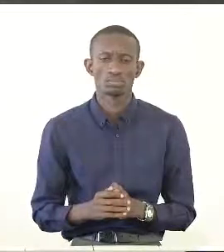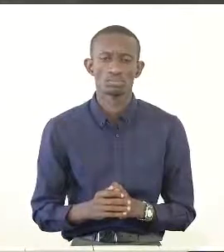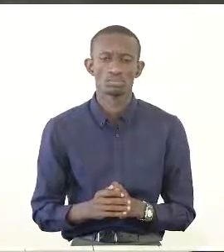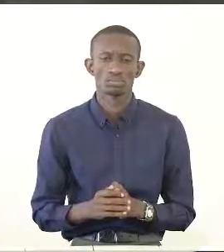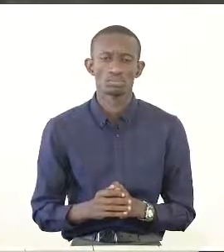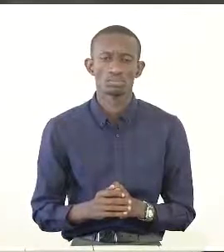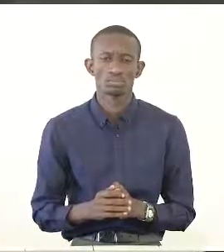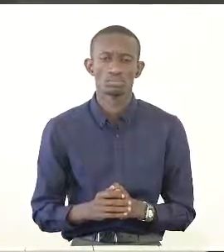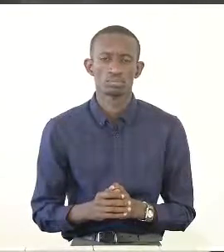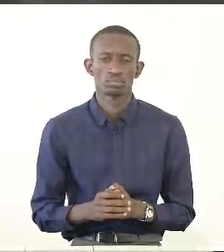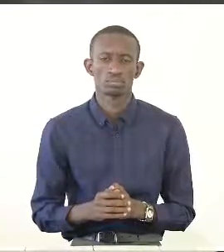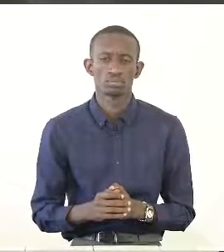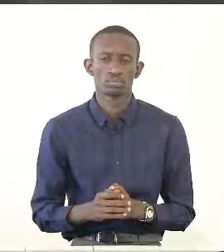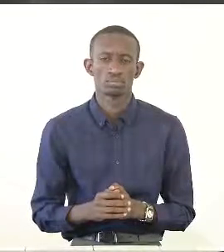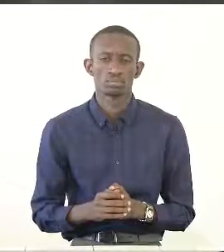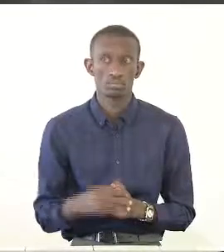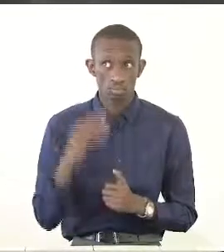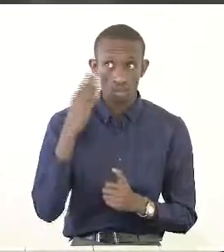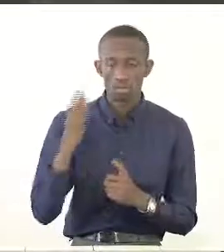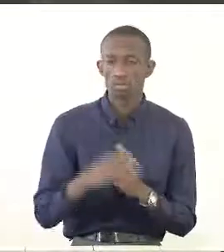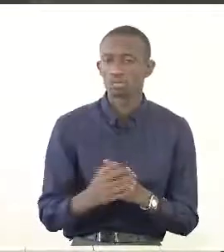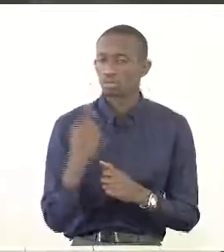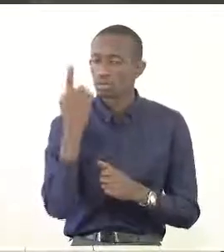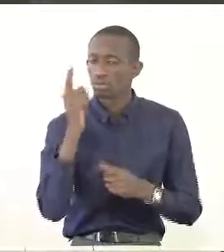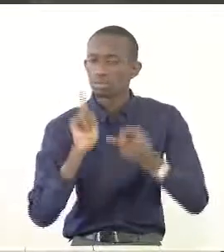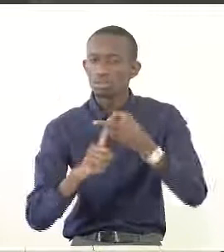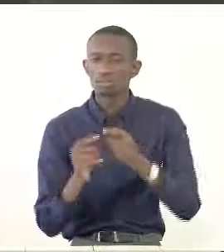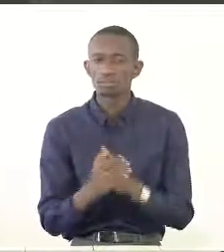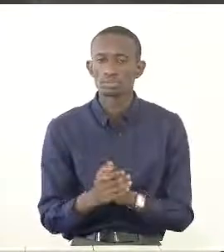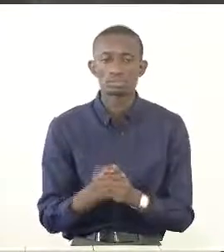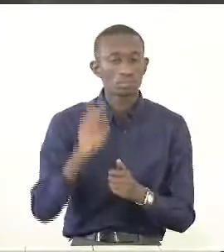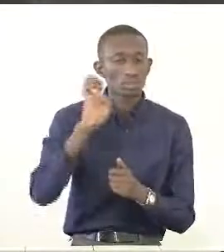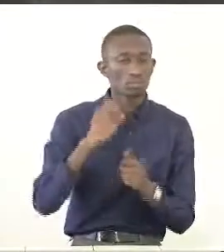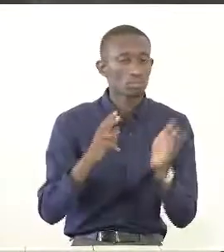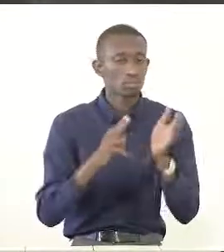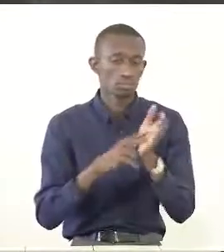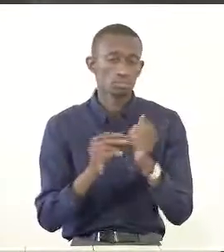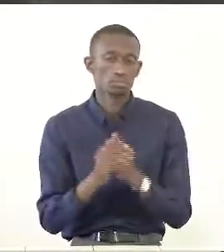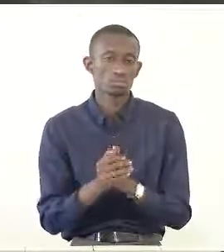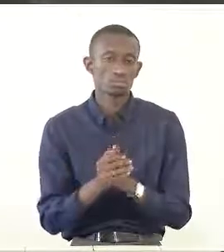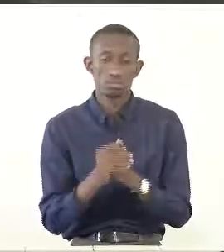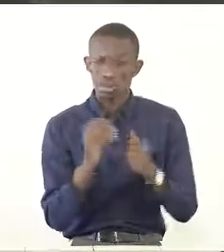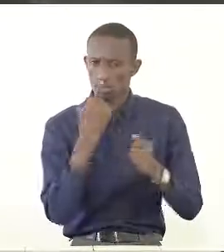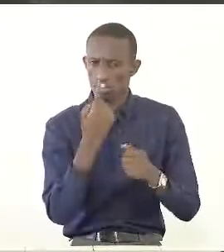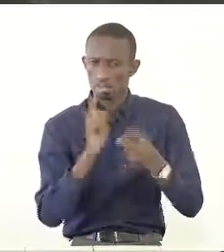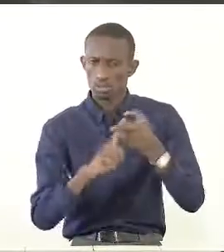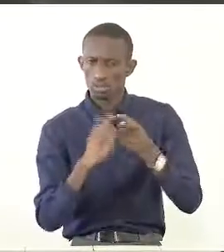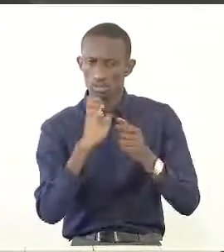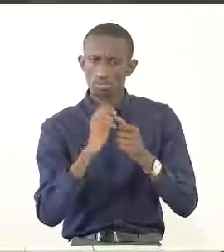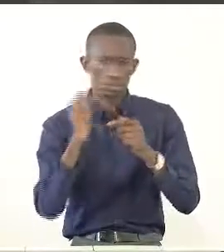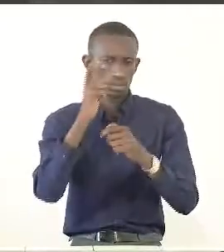let 1 plus e power x equals z. What's